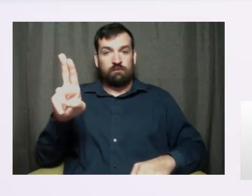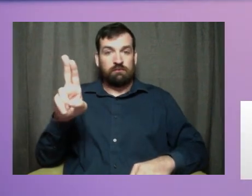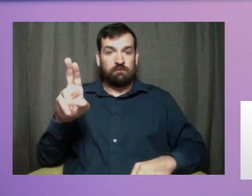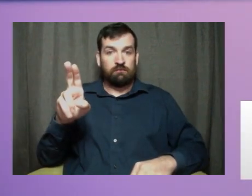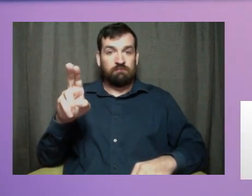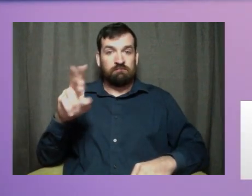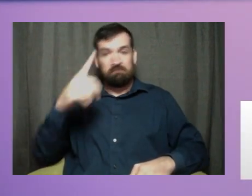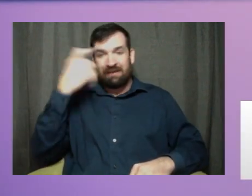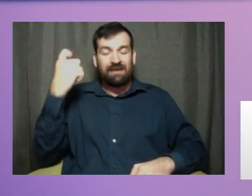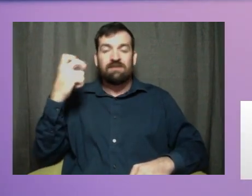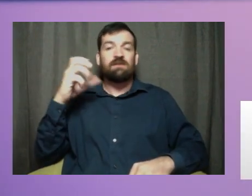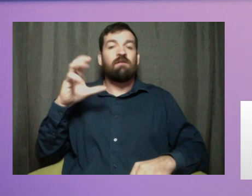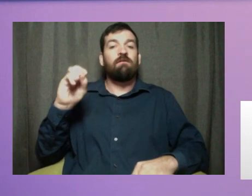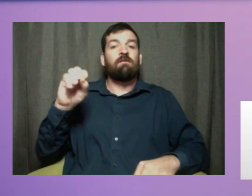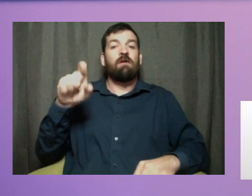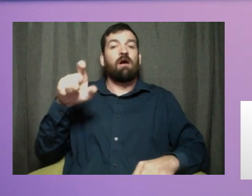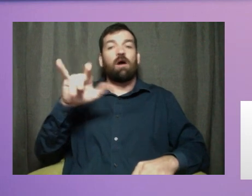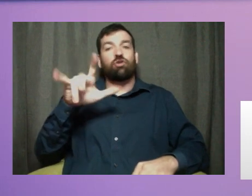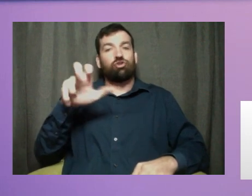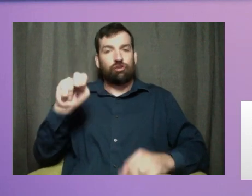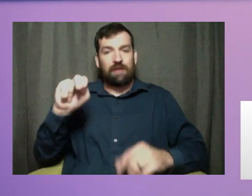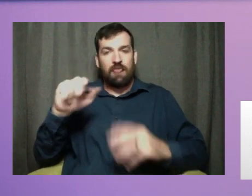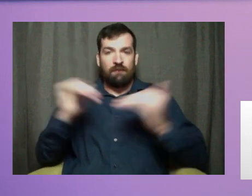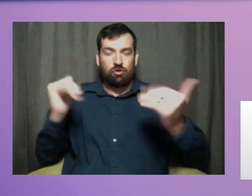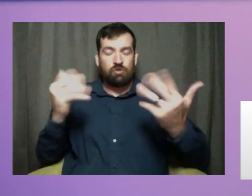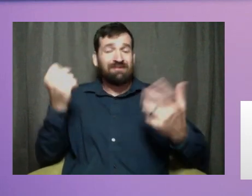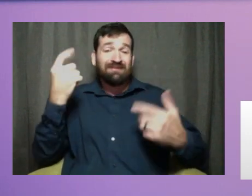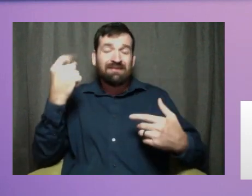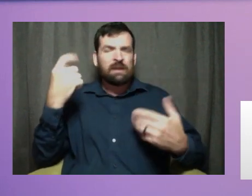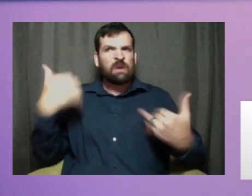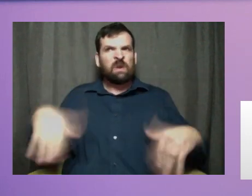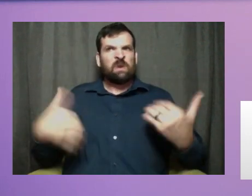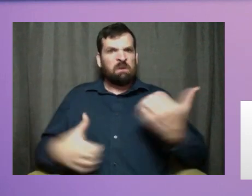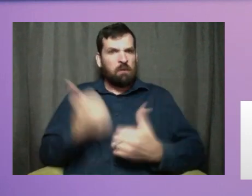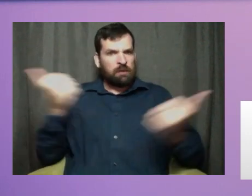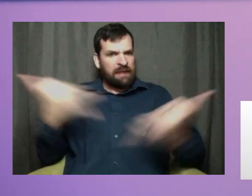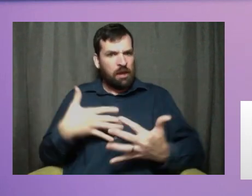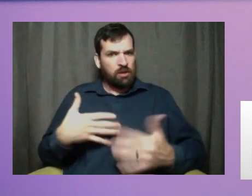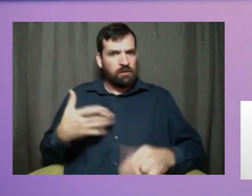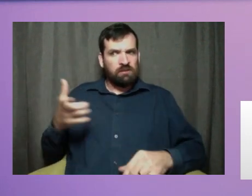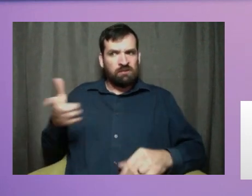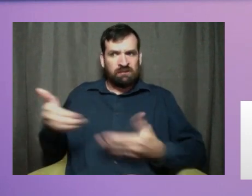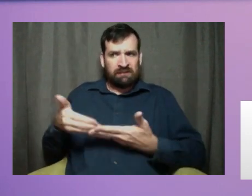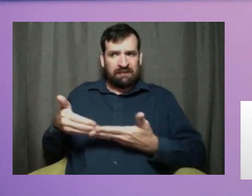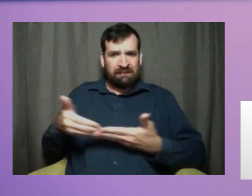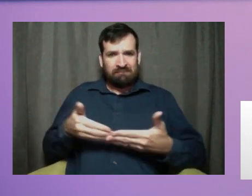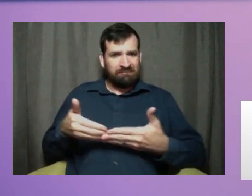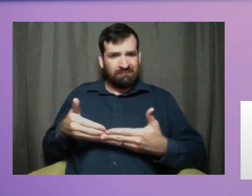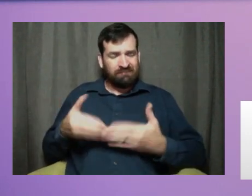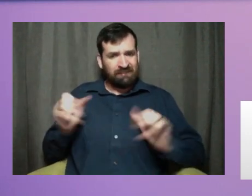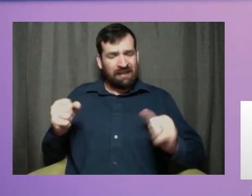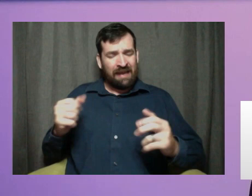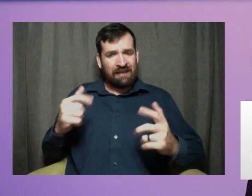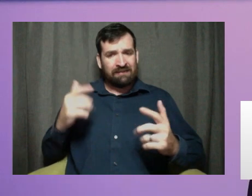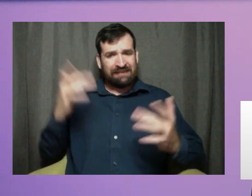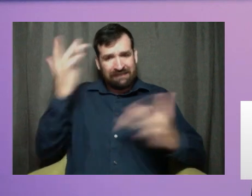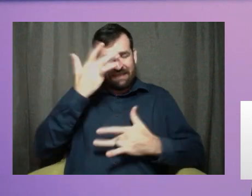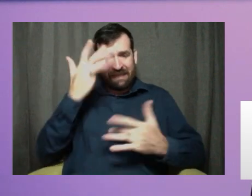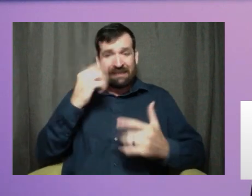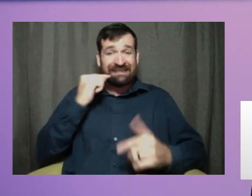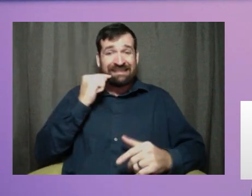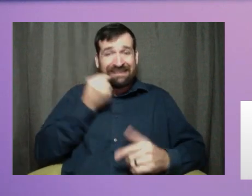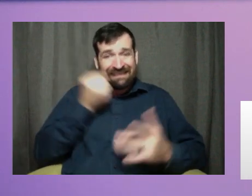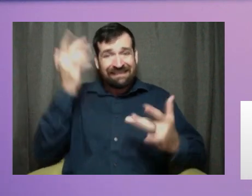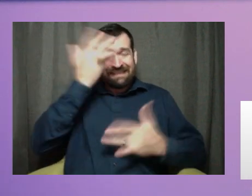oxygen levels. I think the scariest part is just knowing that little kids can get so sick so quickly, and they can't